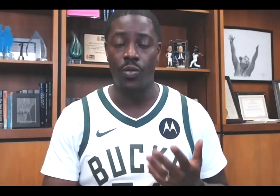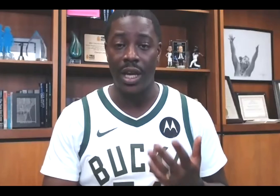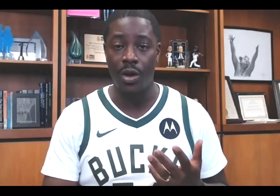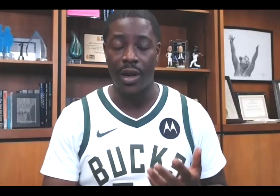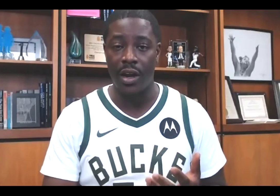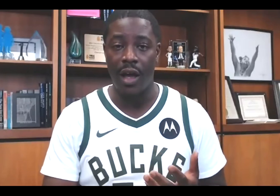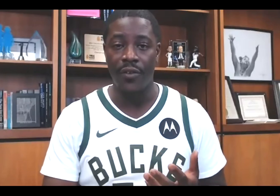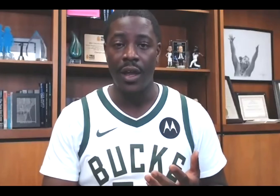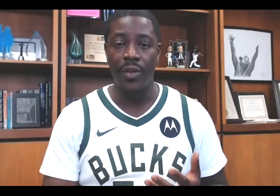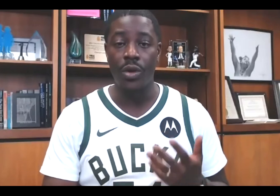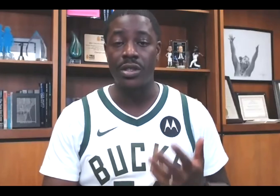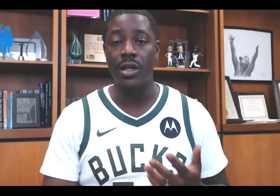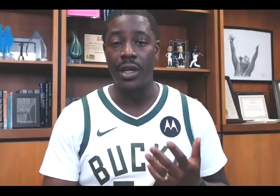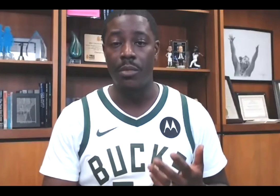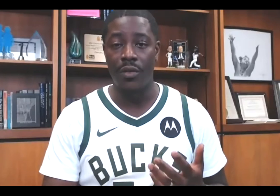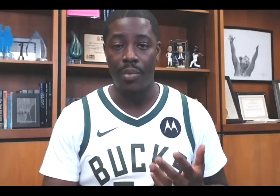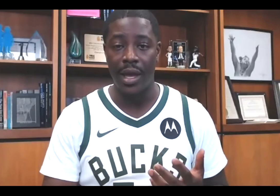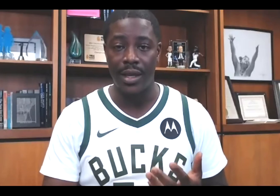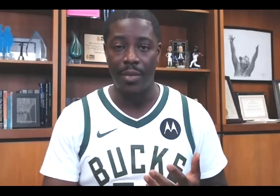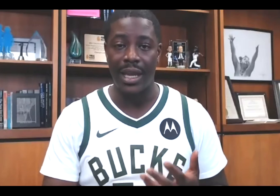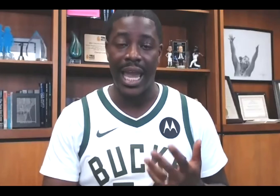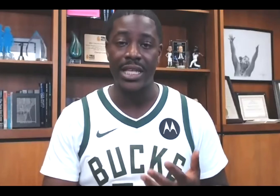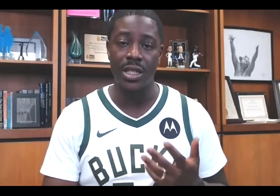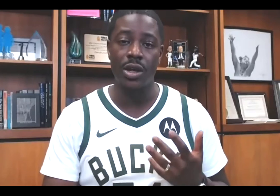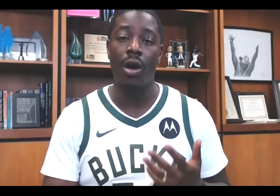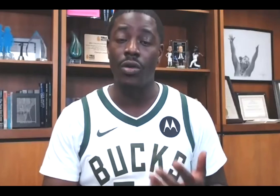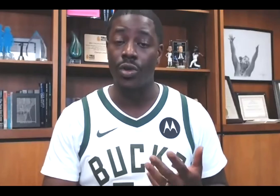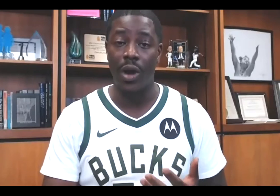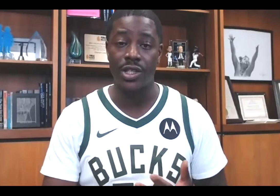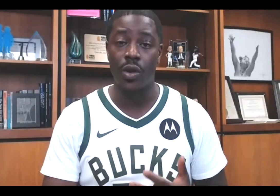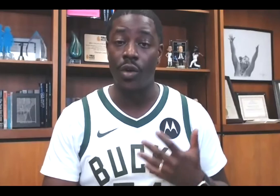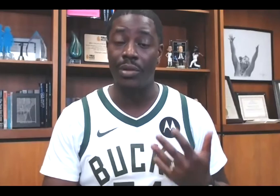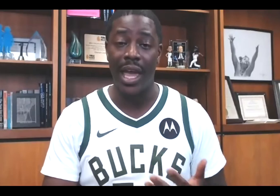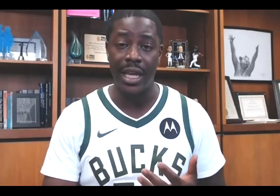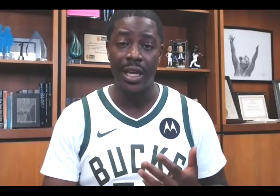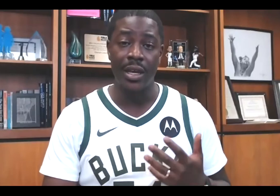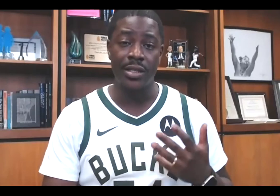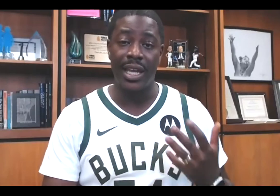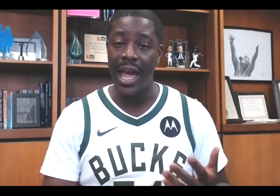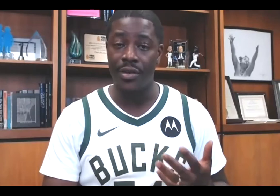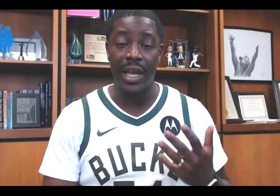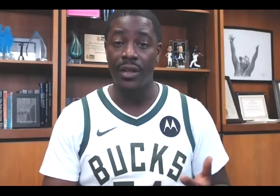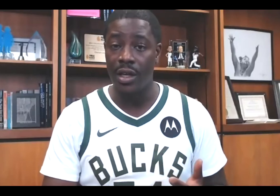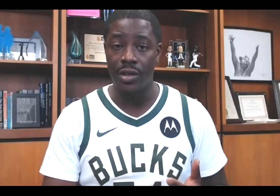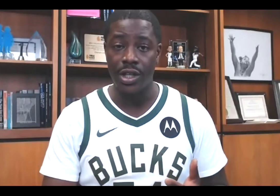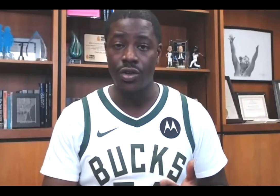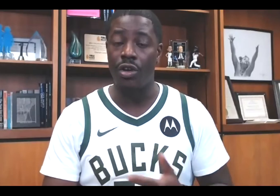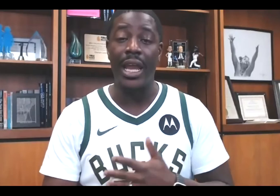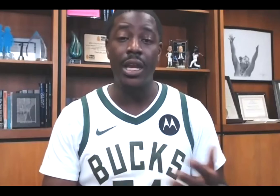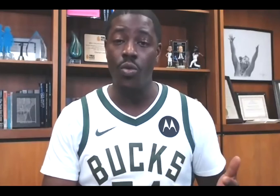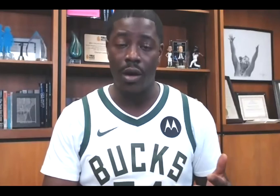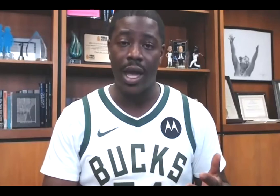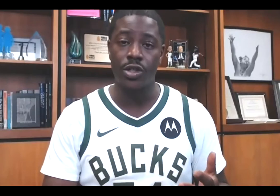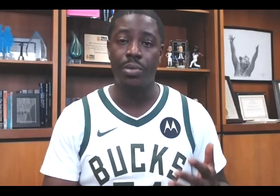reiterate enough that we are still in the middle of a pandemic and cases are on the rise. So if you're planning to gather in the Deer District